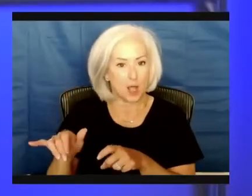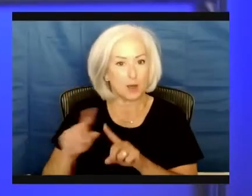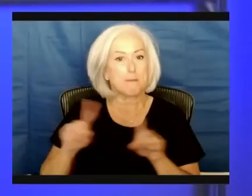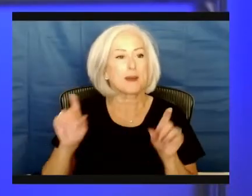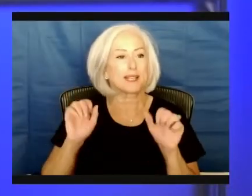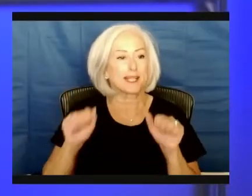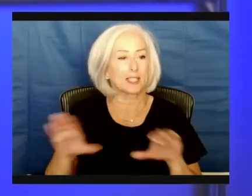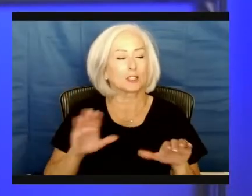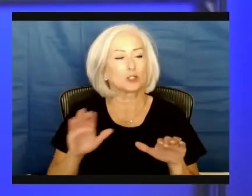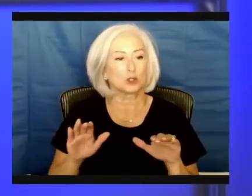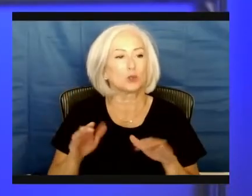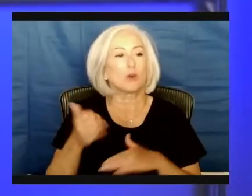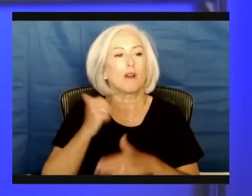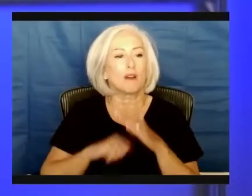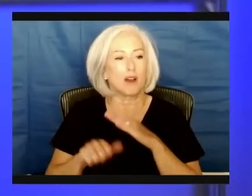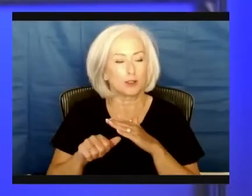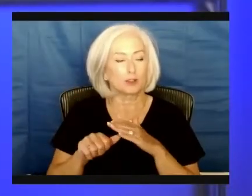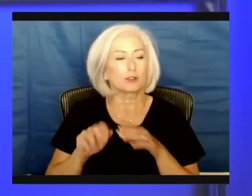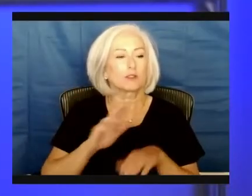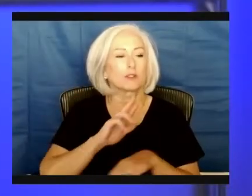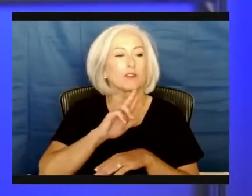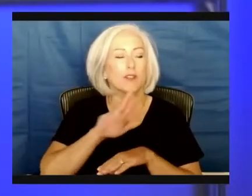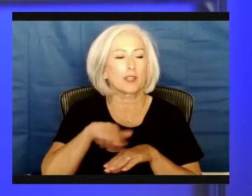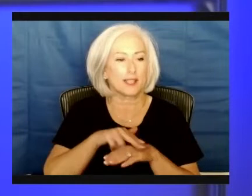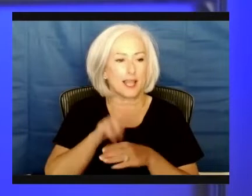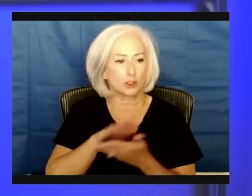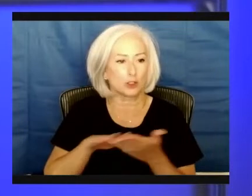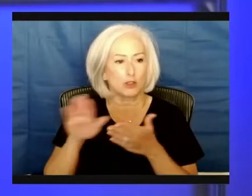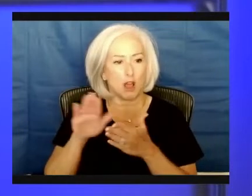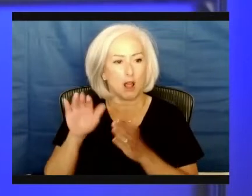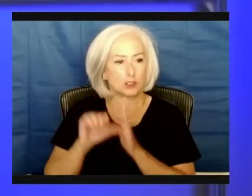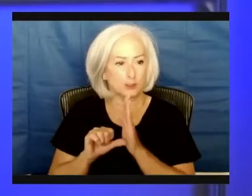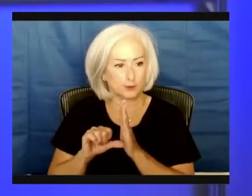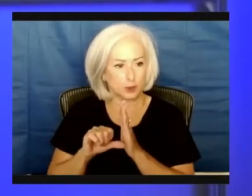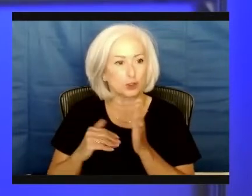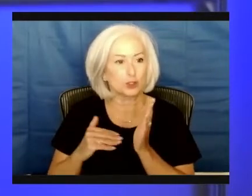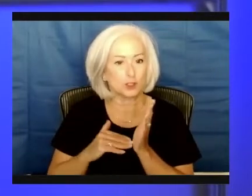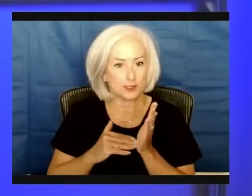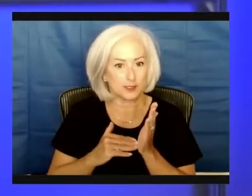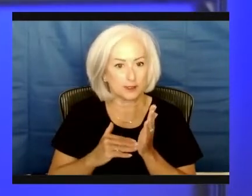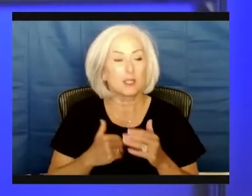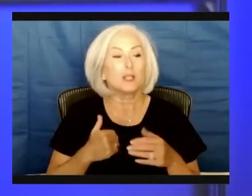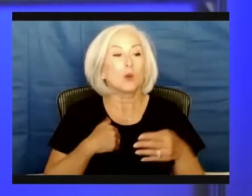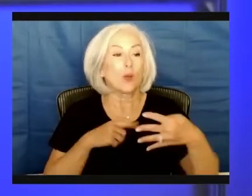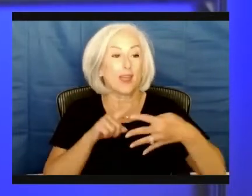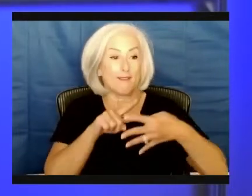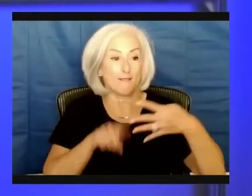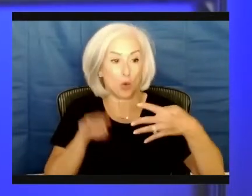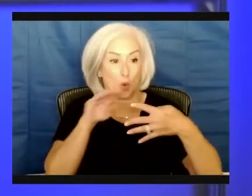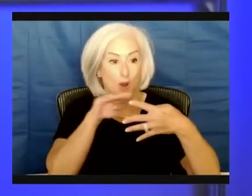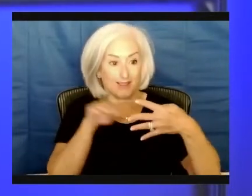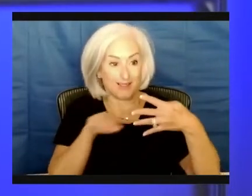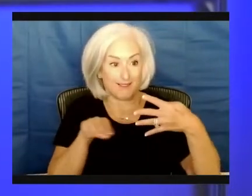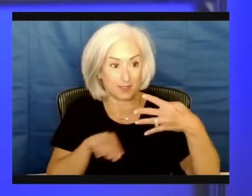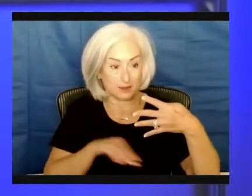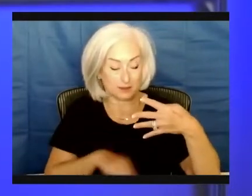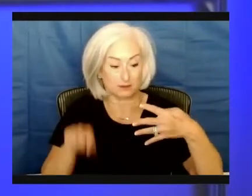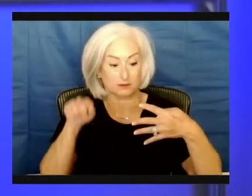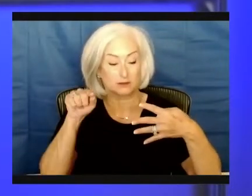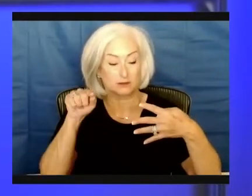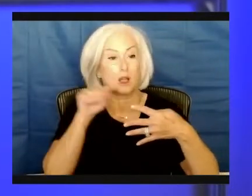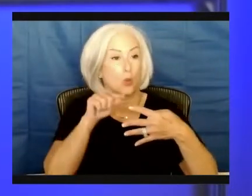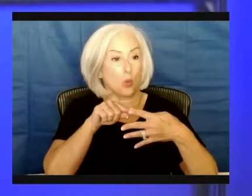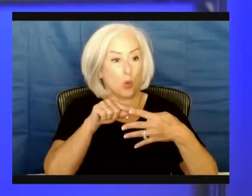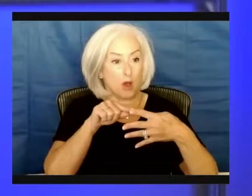levels, in Kansas we go levels 1 through 4. Level 4, you can imagine, is a hospital with the resources necessary to stabilize